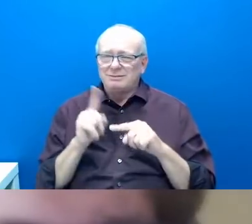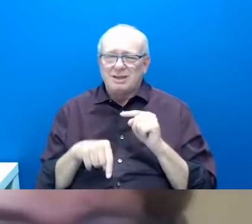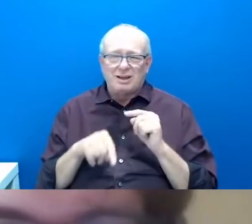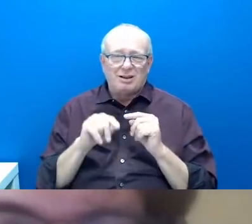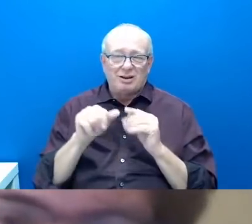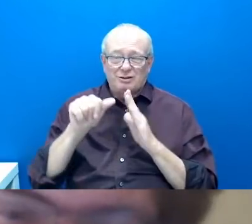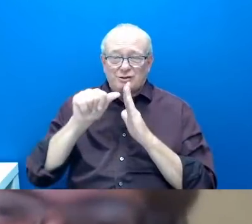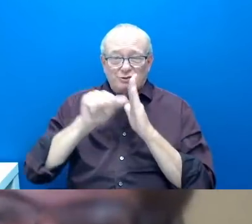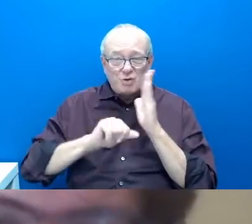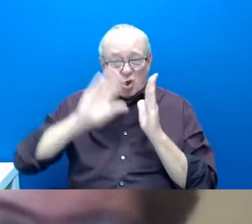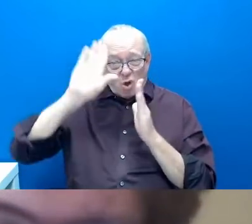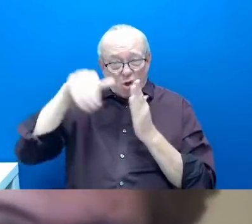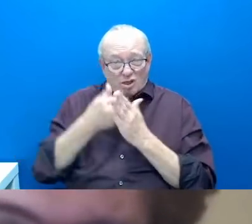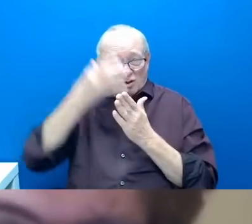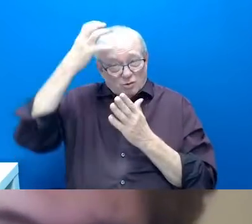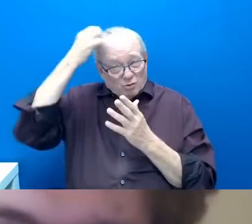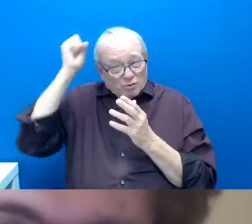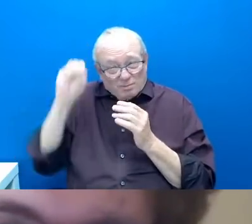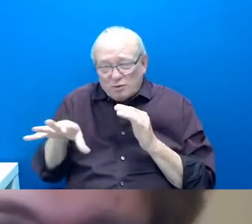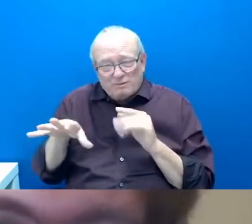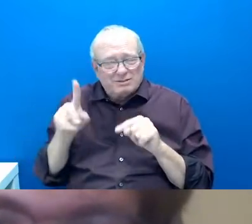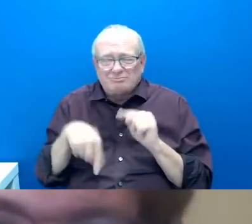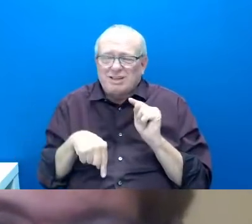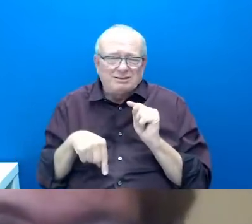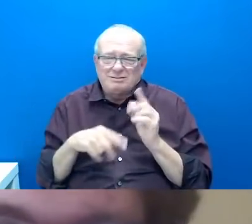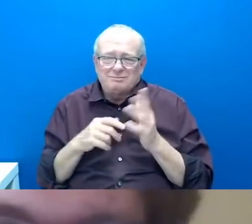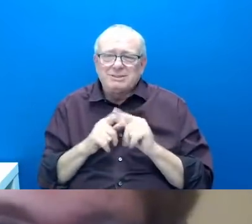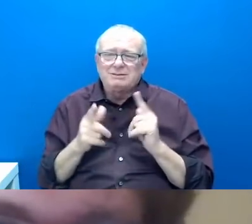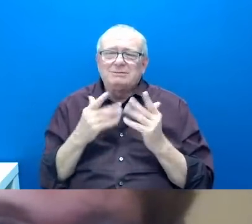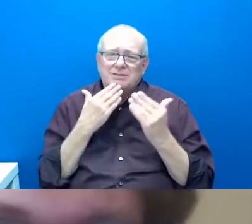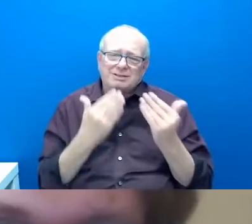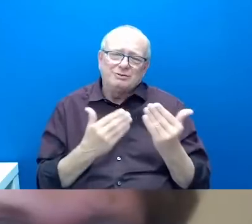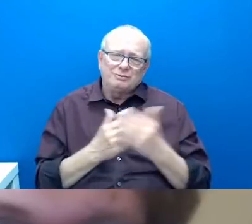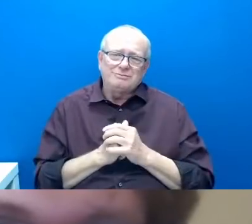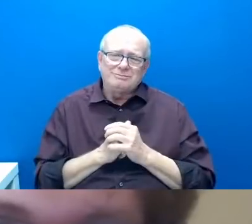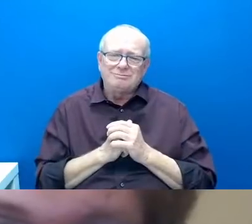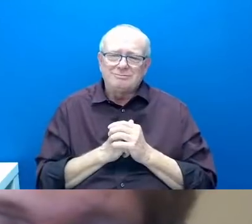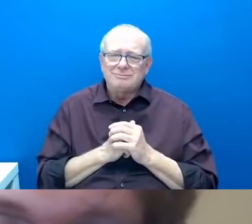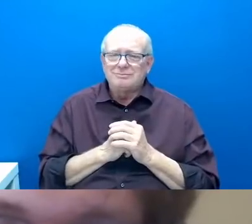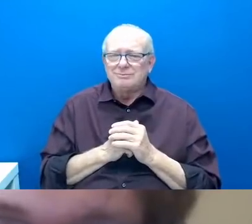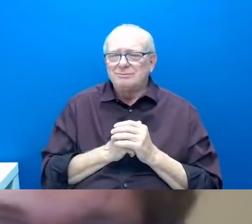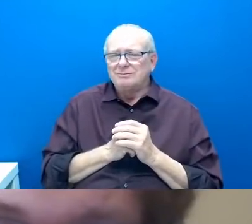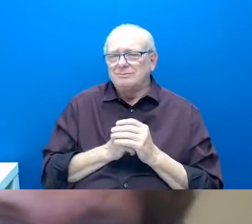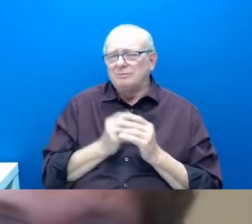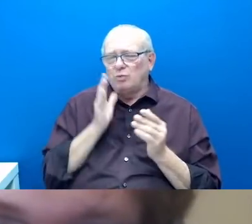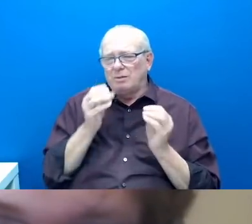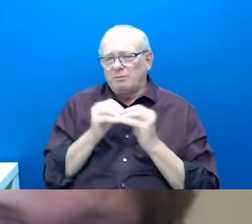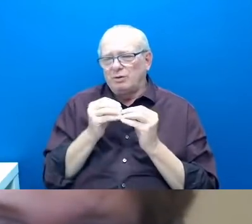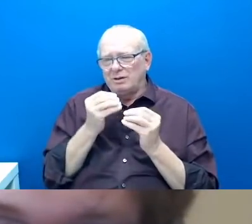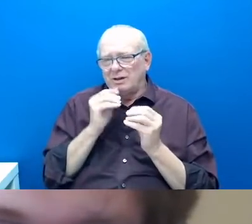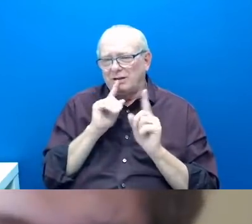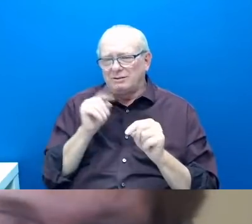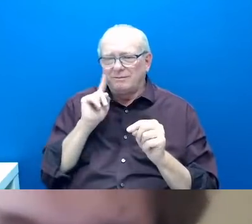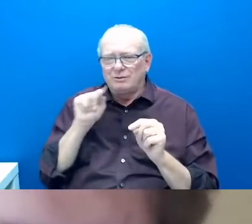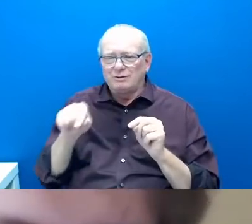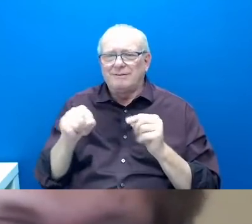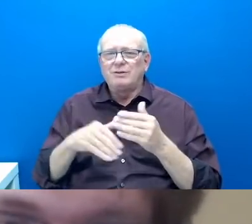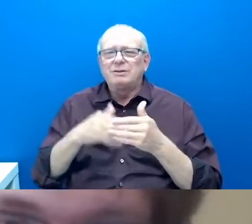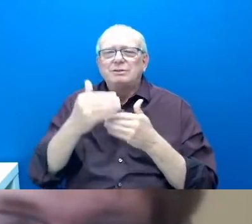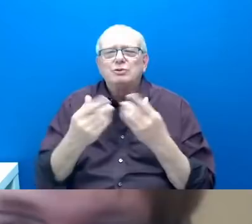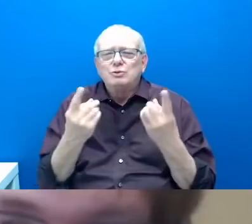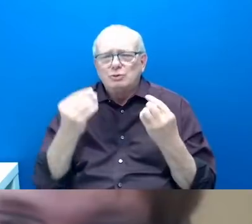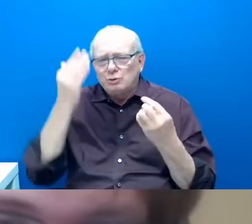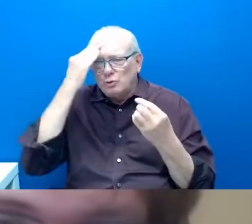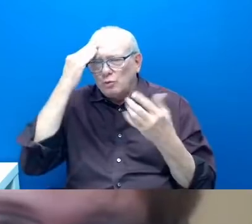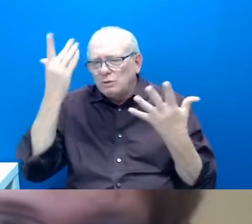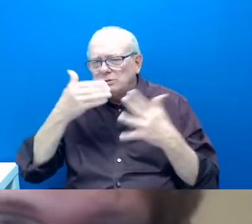So at least some more answers for you in terms of knowing what those